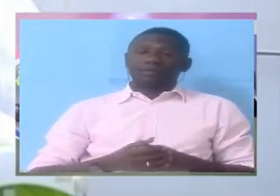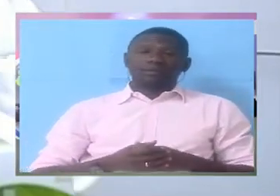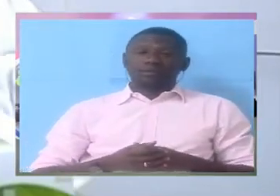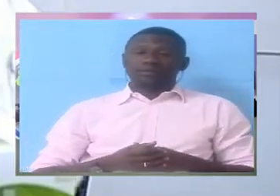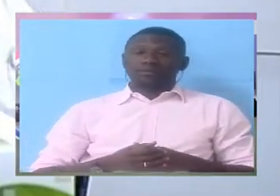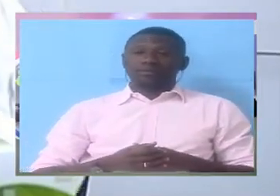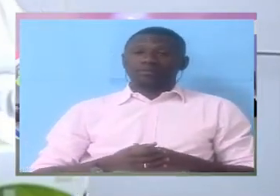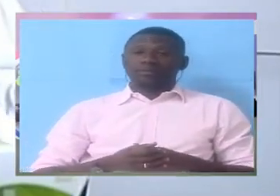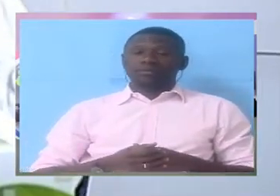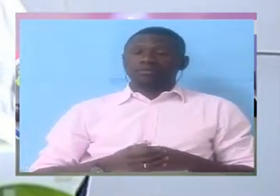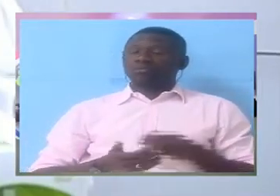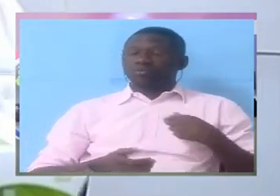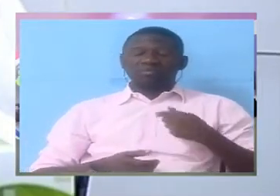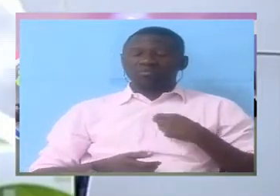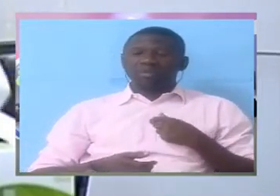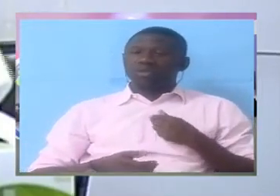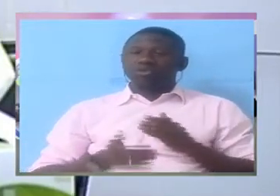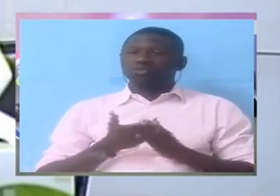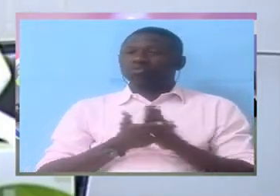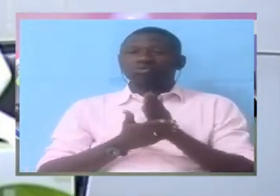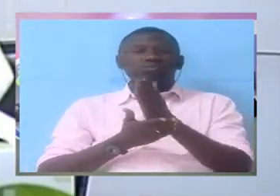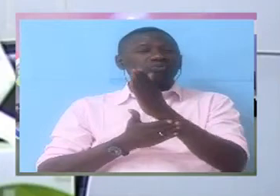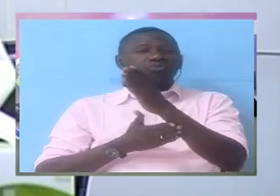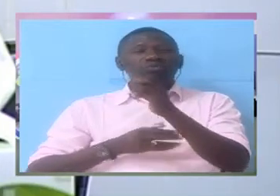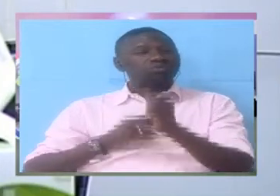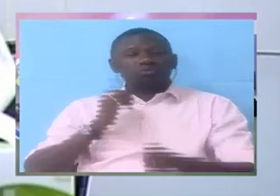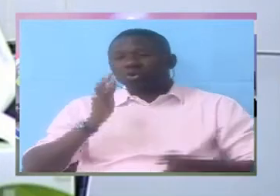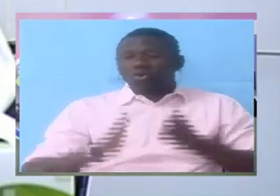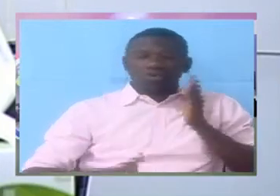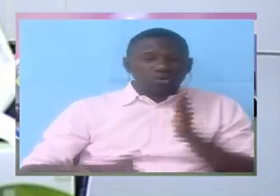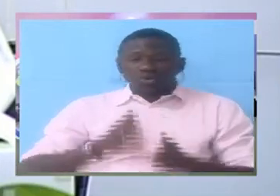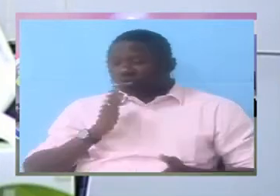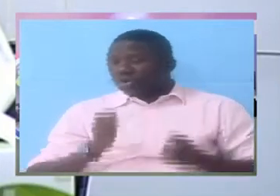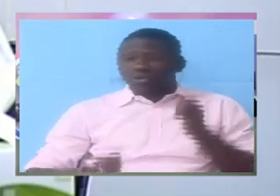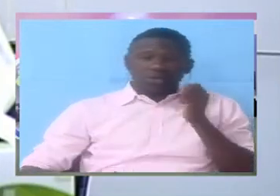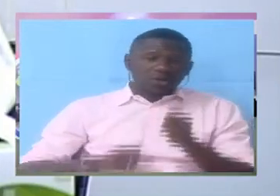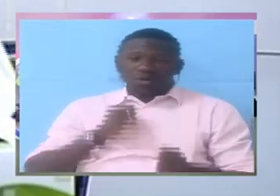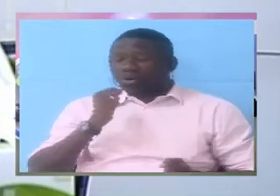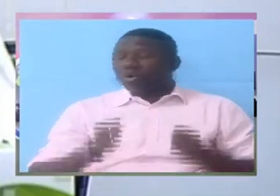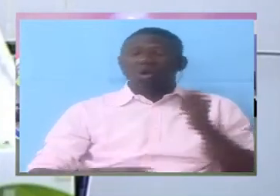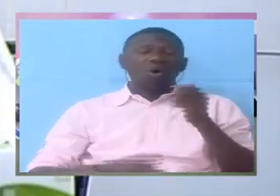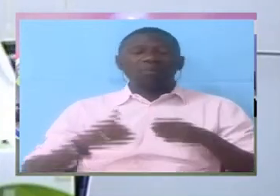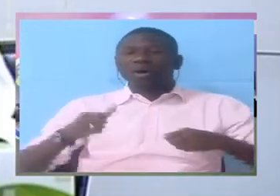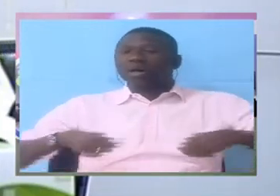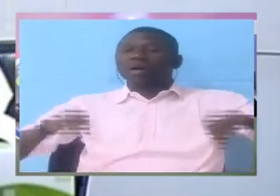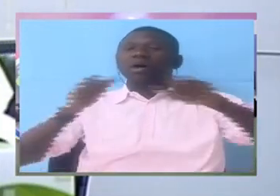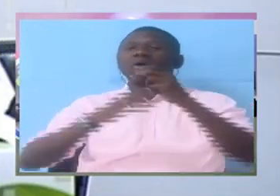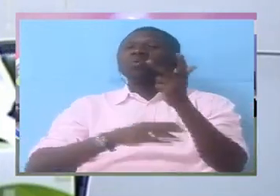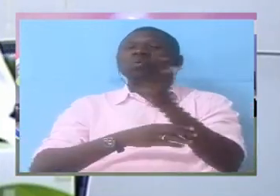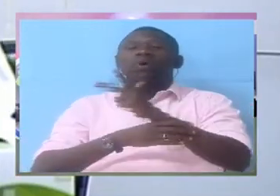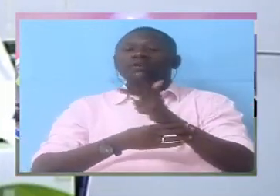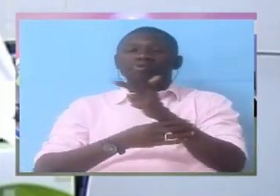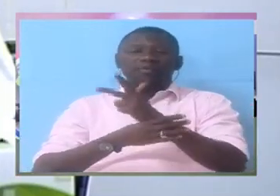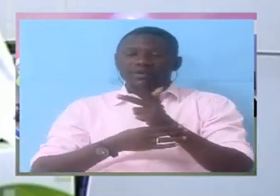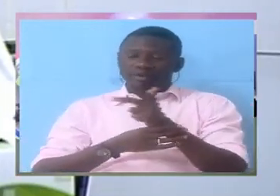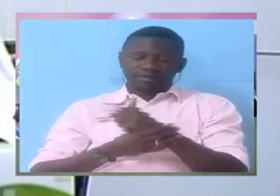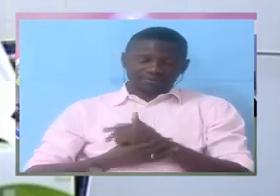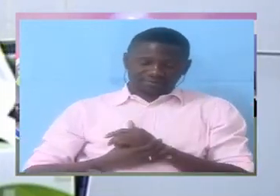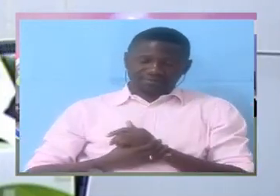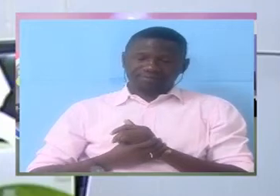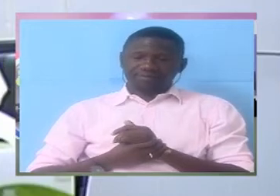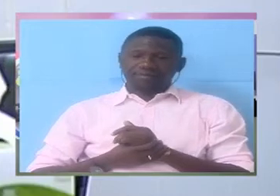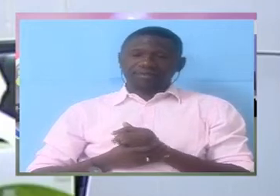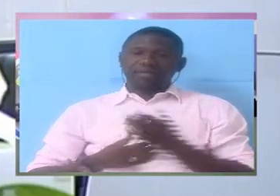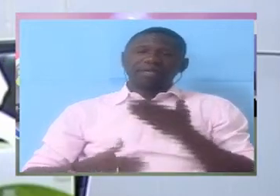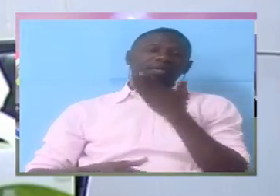still continued to jog. Continued to Boridoma and Dingola to Westfield. At a handful Westfield.